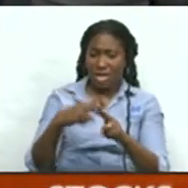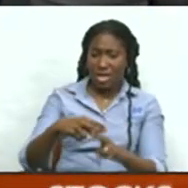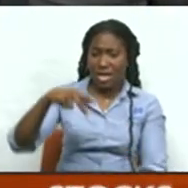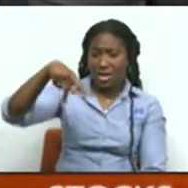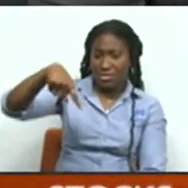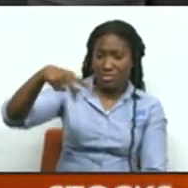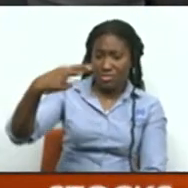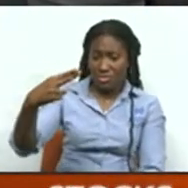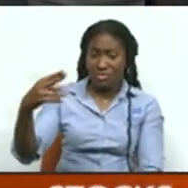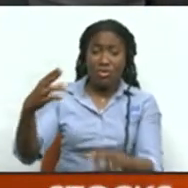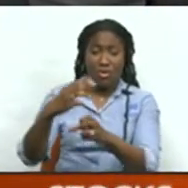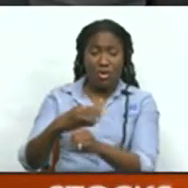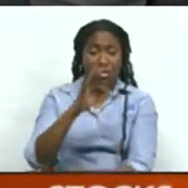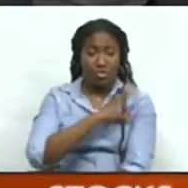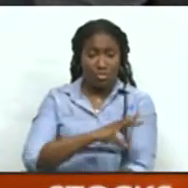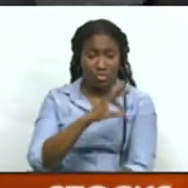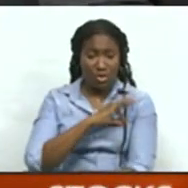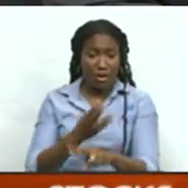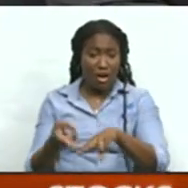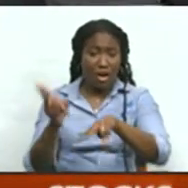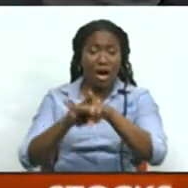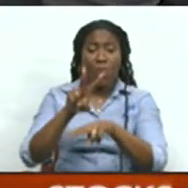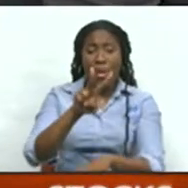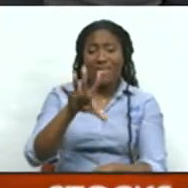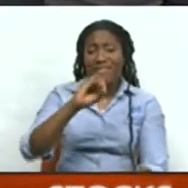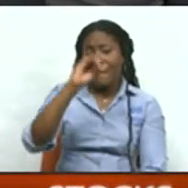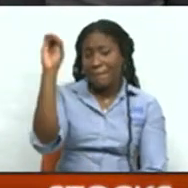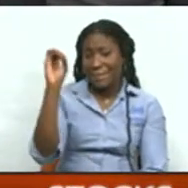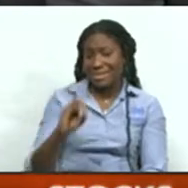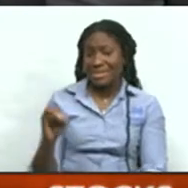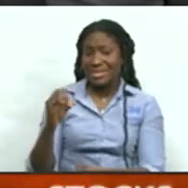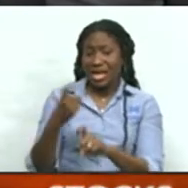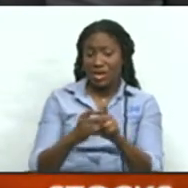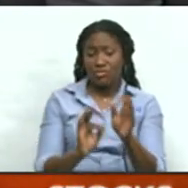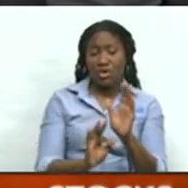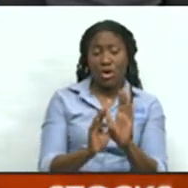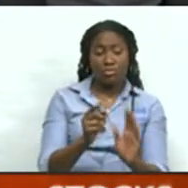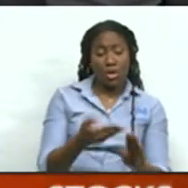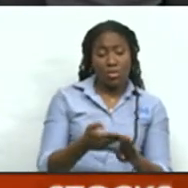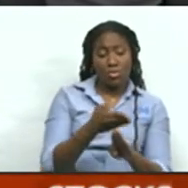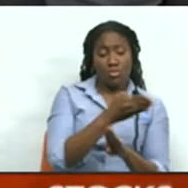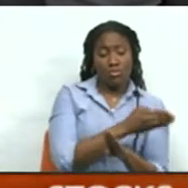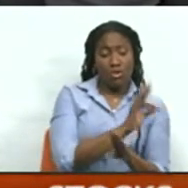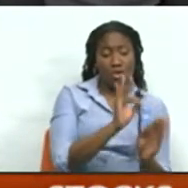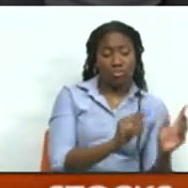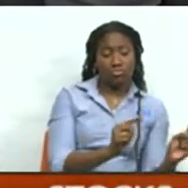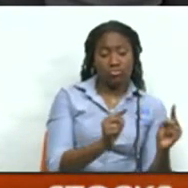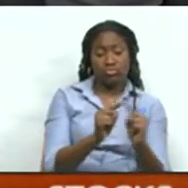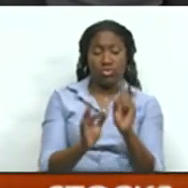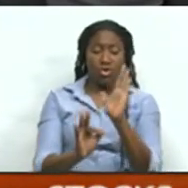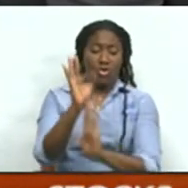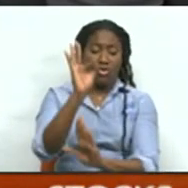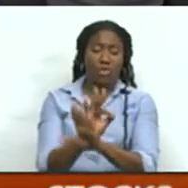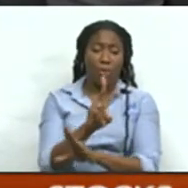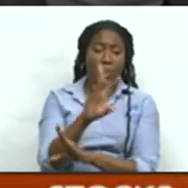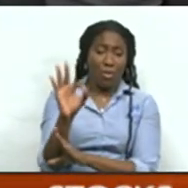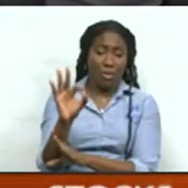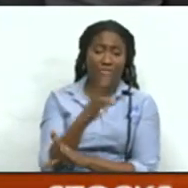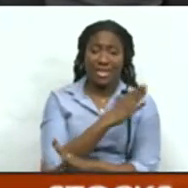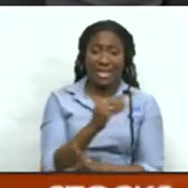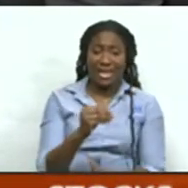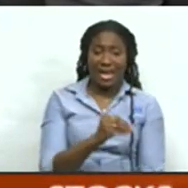by 25% for the 3 months ended February 29, 2024. Meanwhile, the Electrical Industries Group,